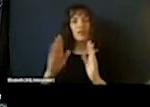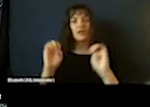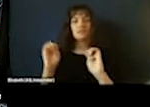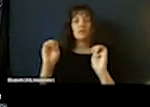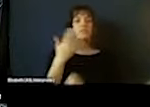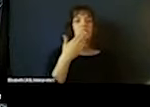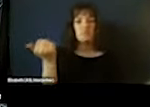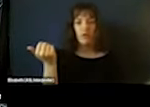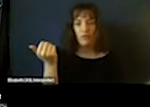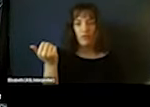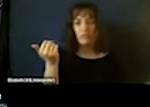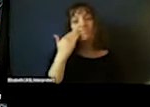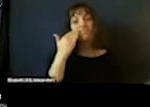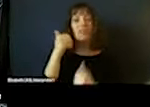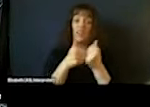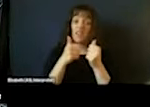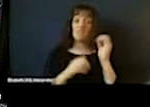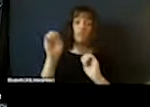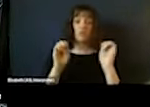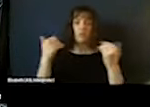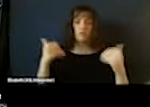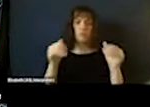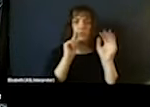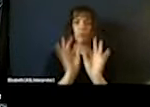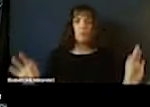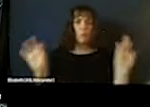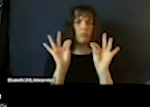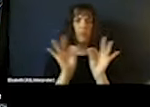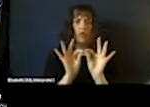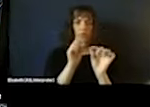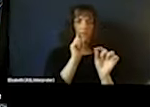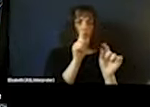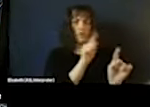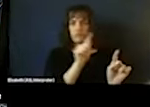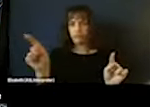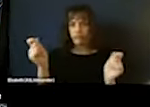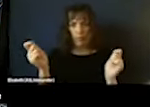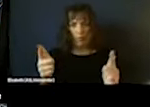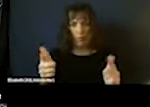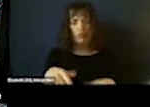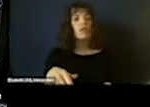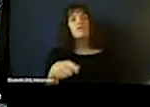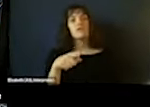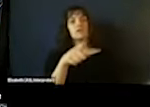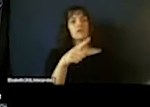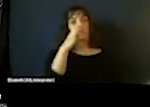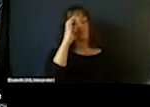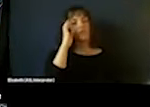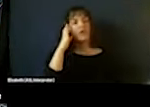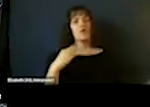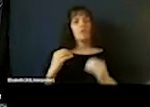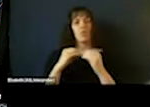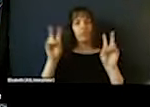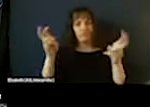course, every single experiment is really important for every single person, but that is much more kind of mentally tough than